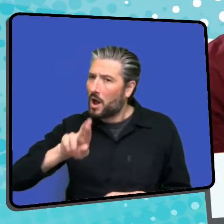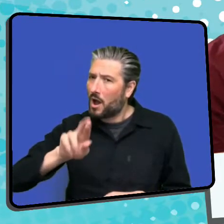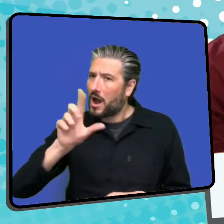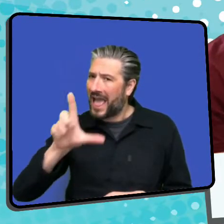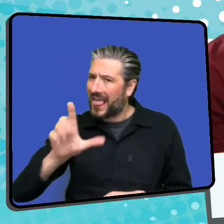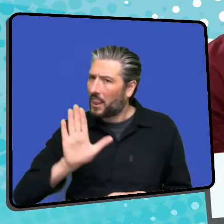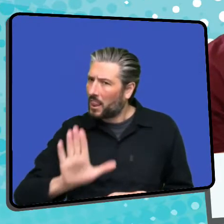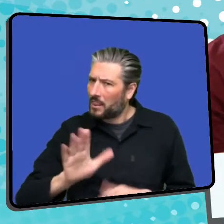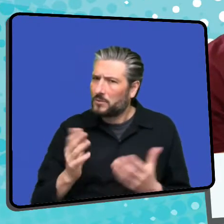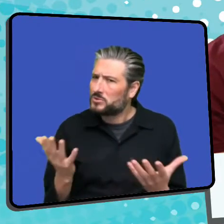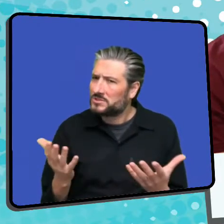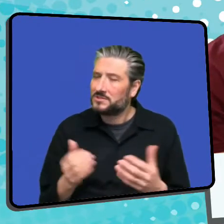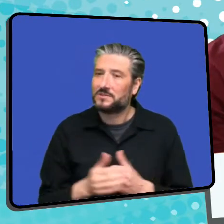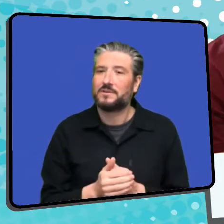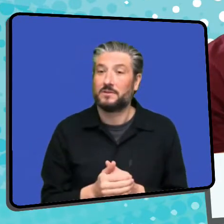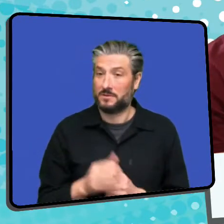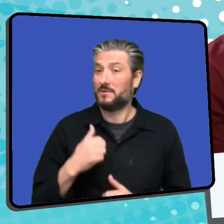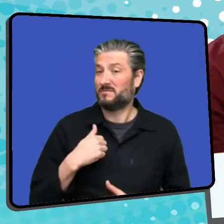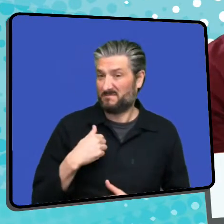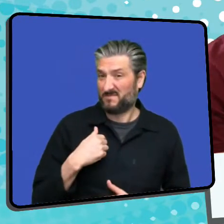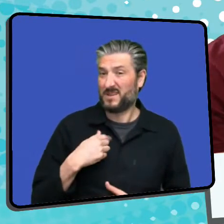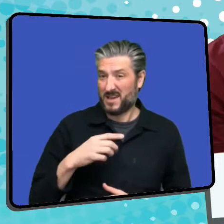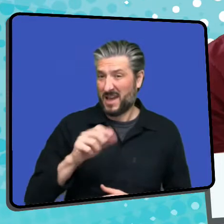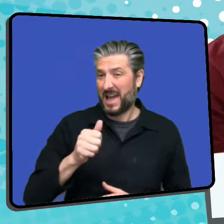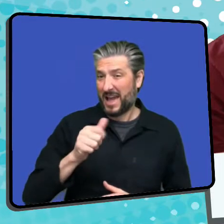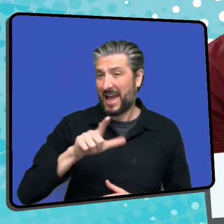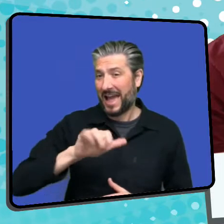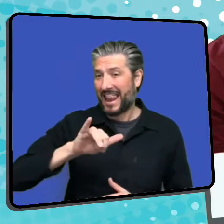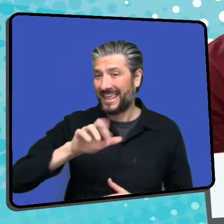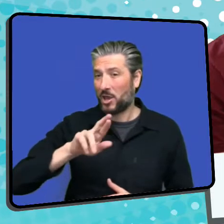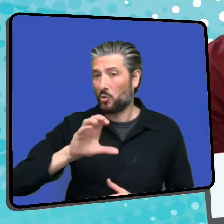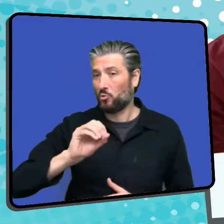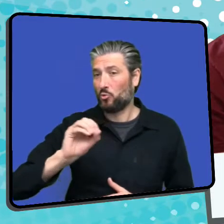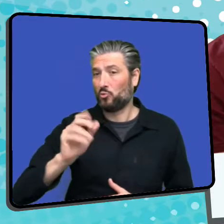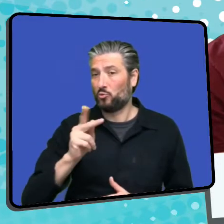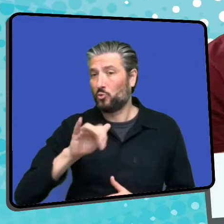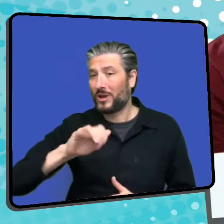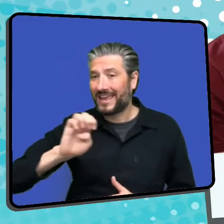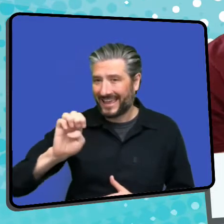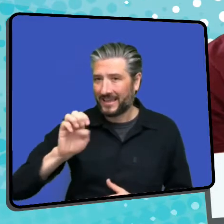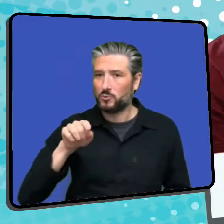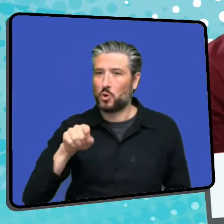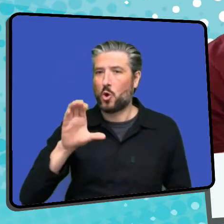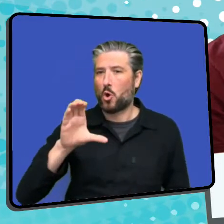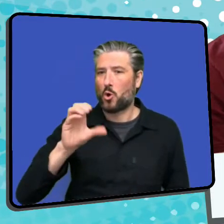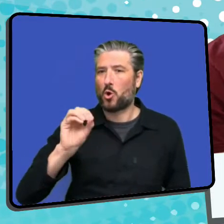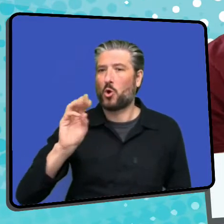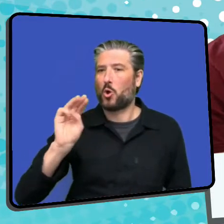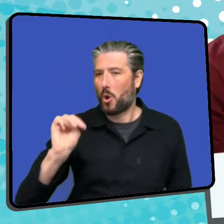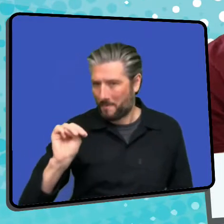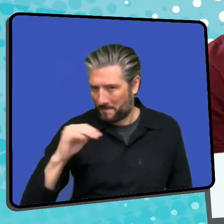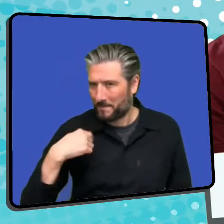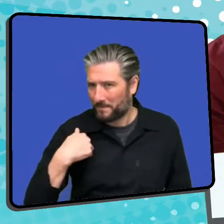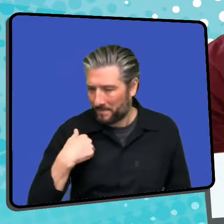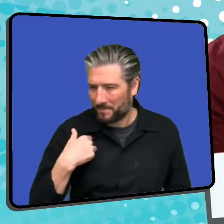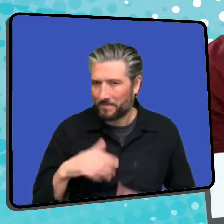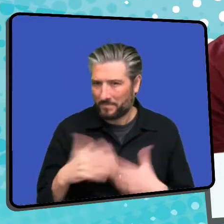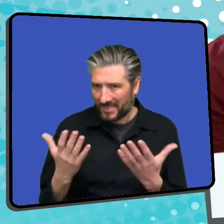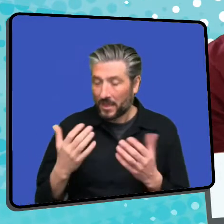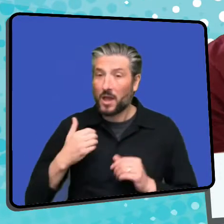Yes, it's aliriki.com. So it's my personal blog where I do share every little step I take just to